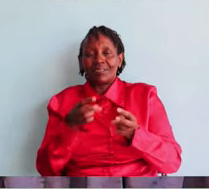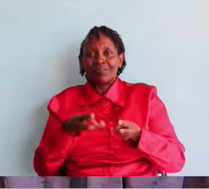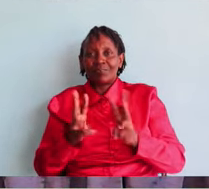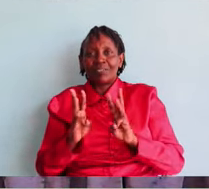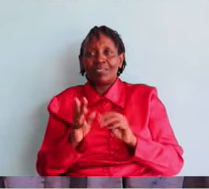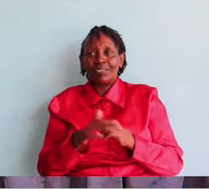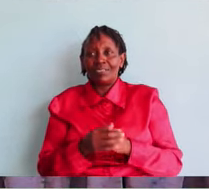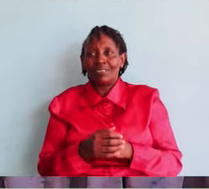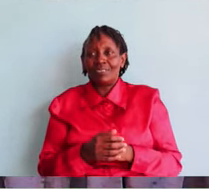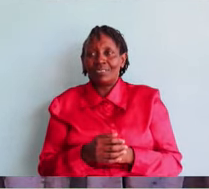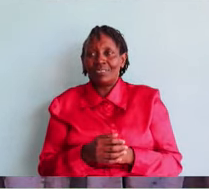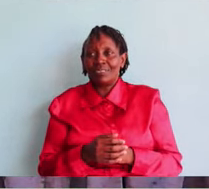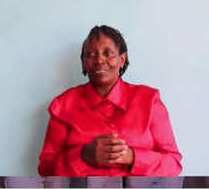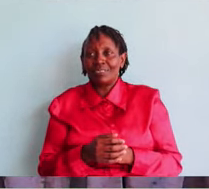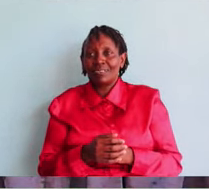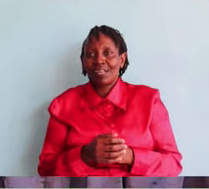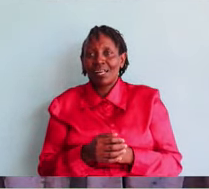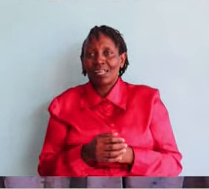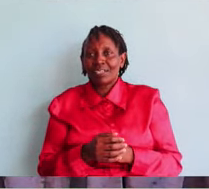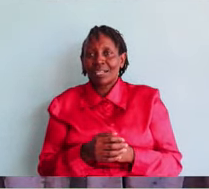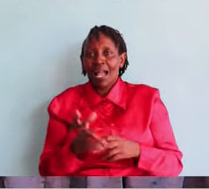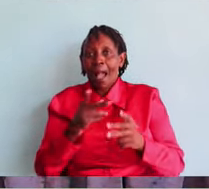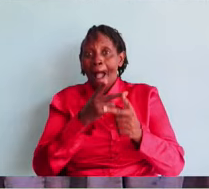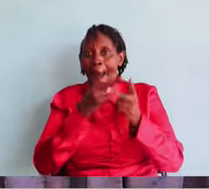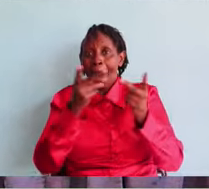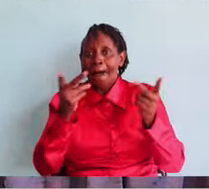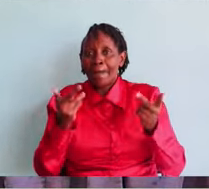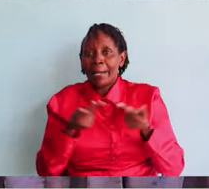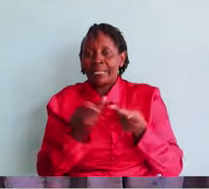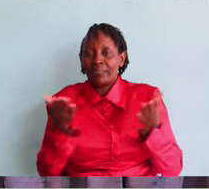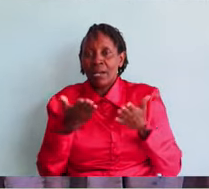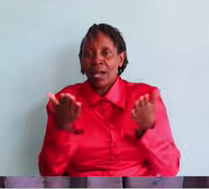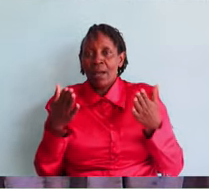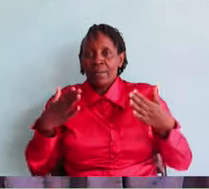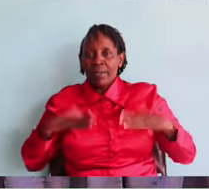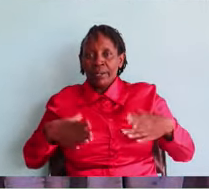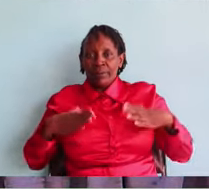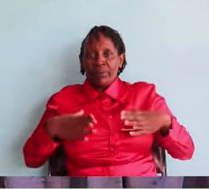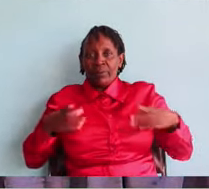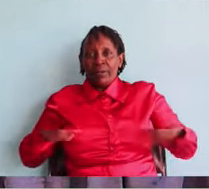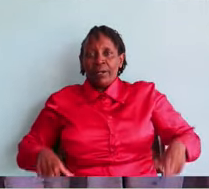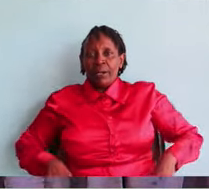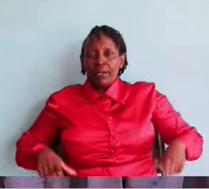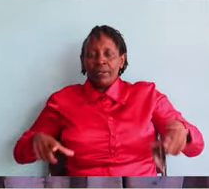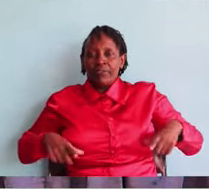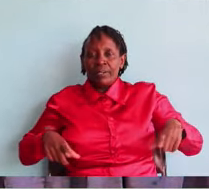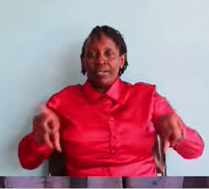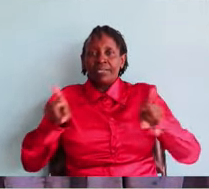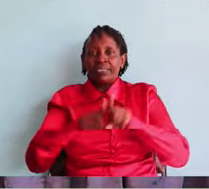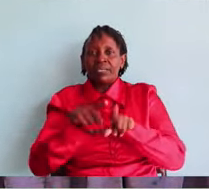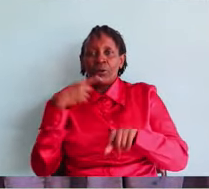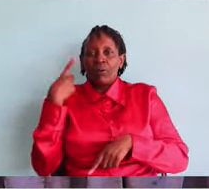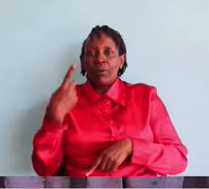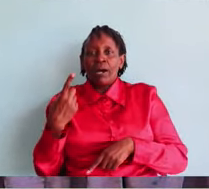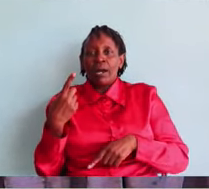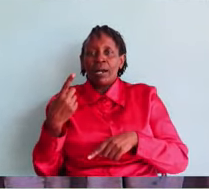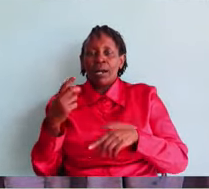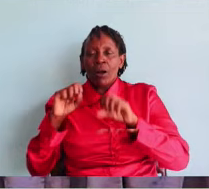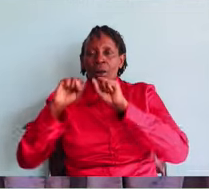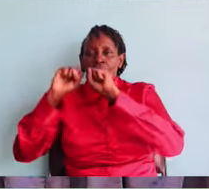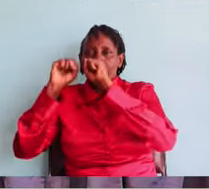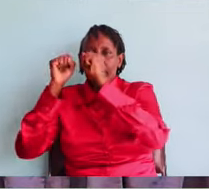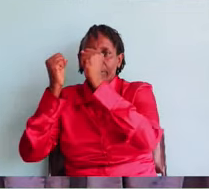kibbutz? Now, it's a place where people live as one community. So when the